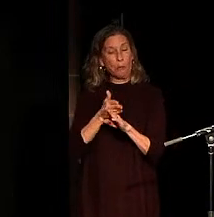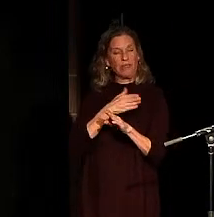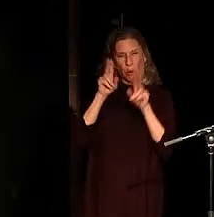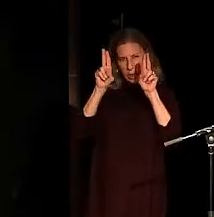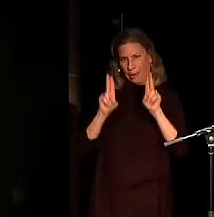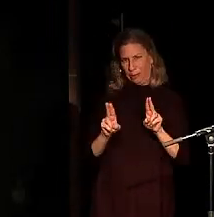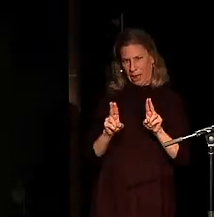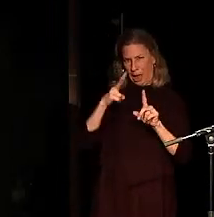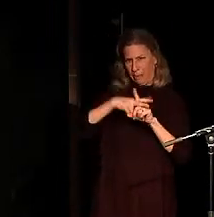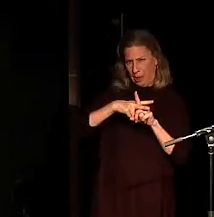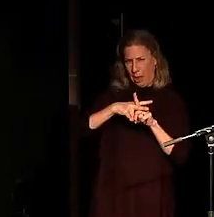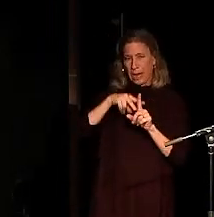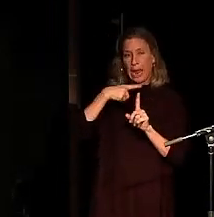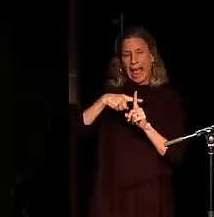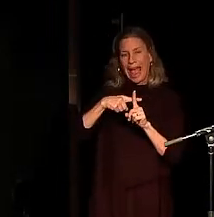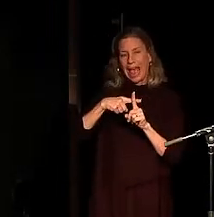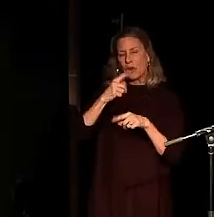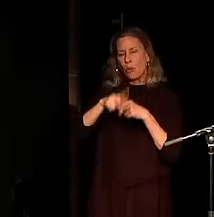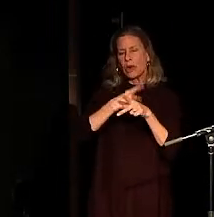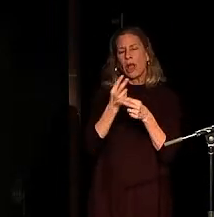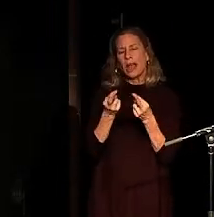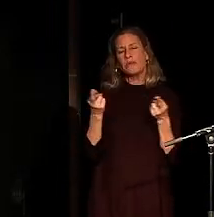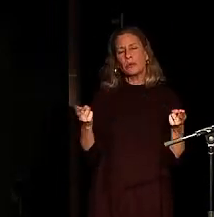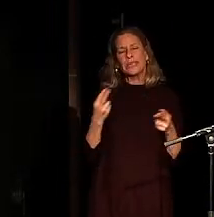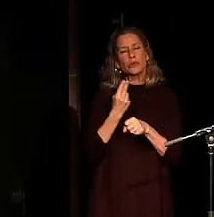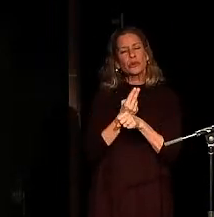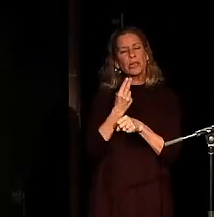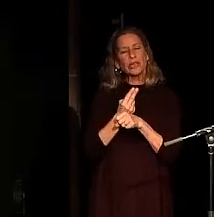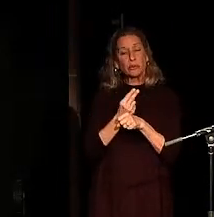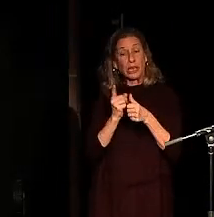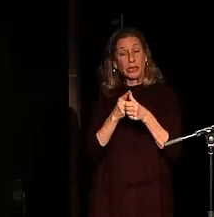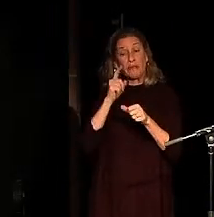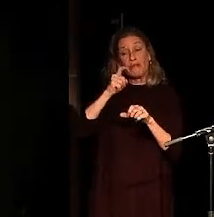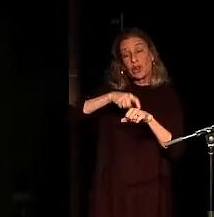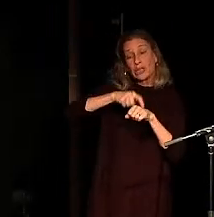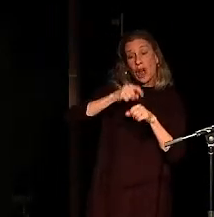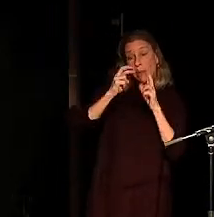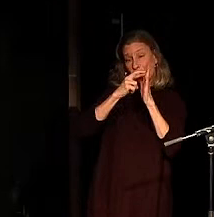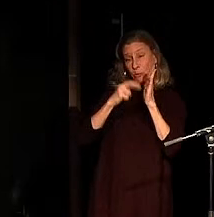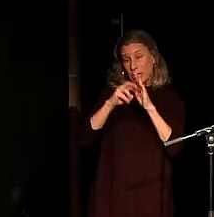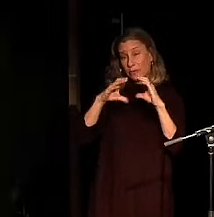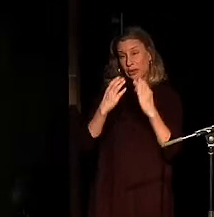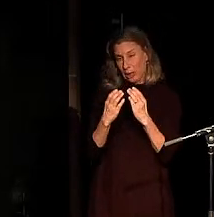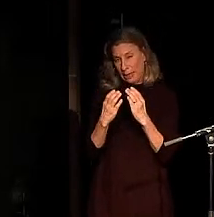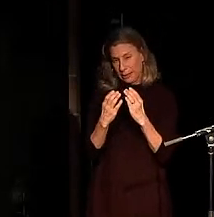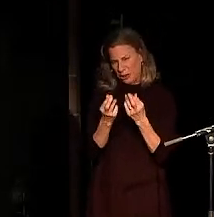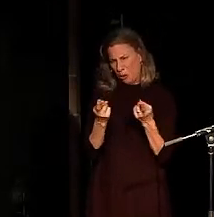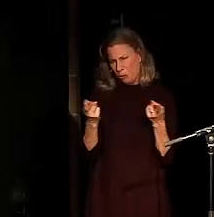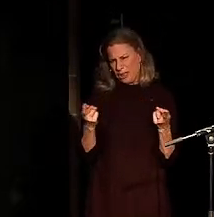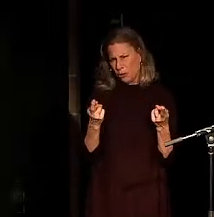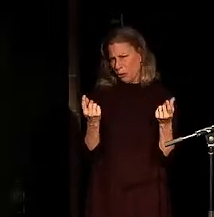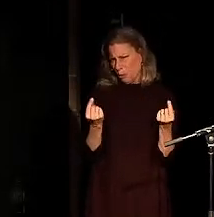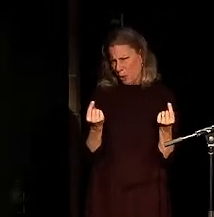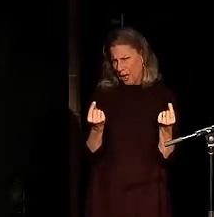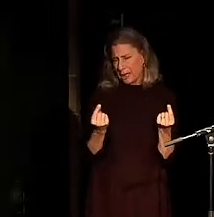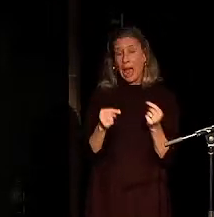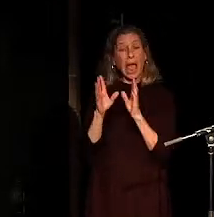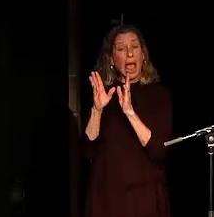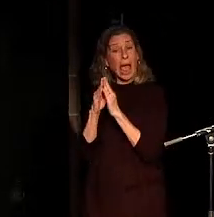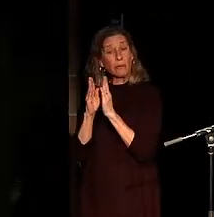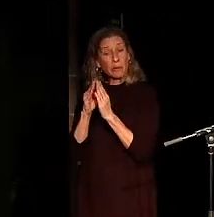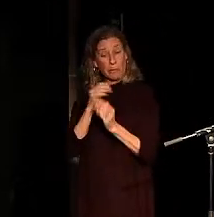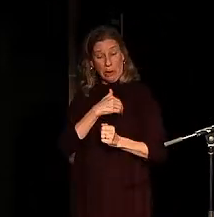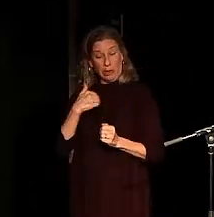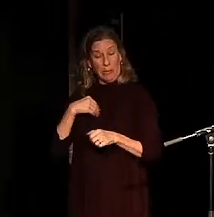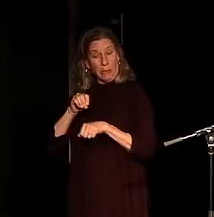apply, and also what resources they're using the first time that they register for classes. We also got to meet with members